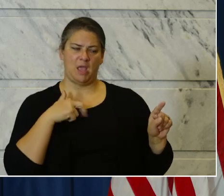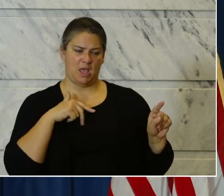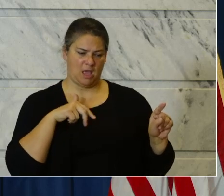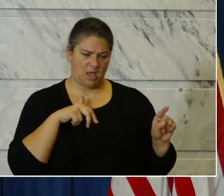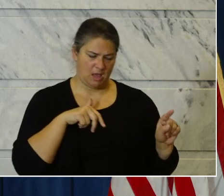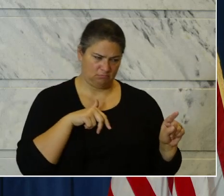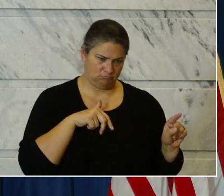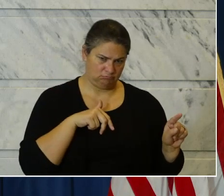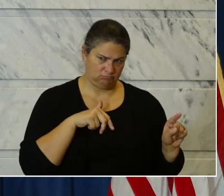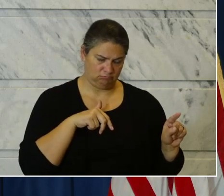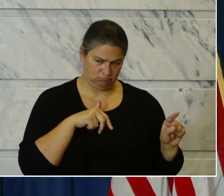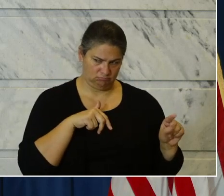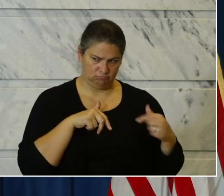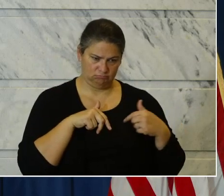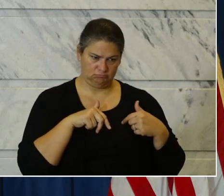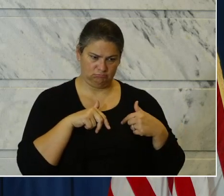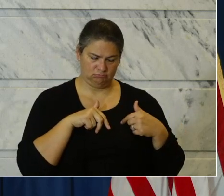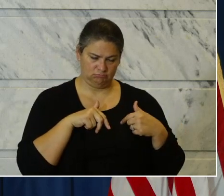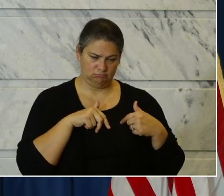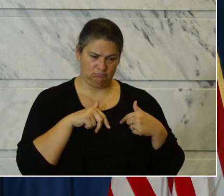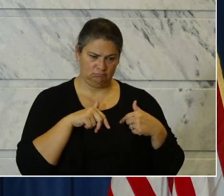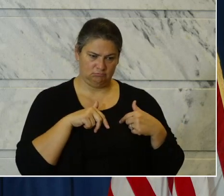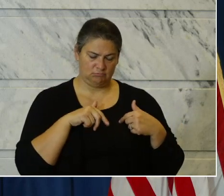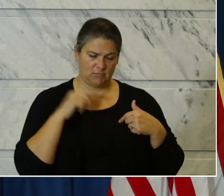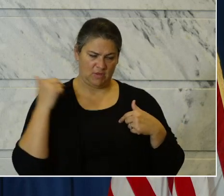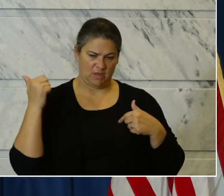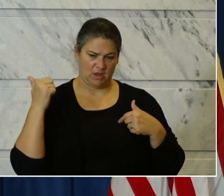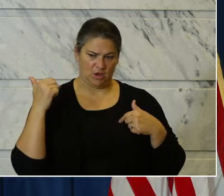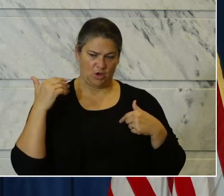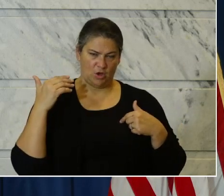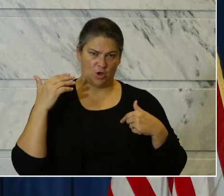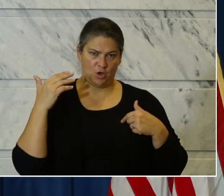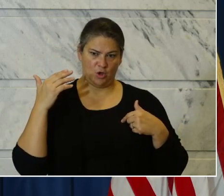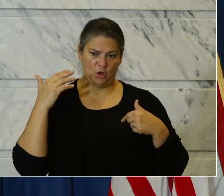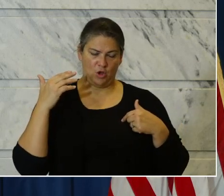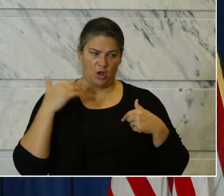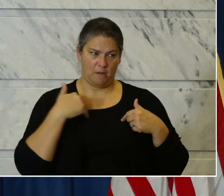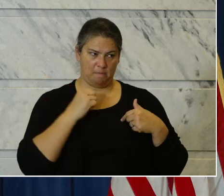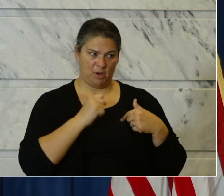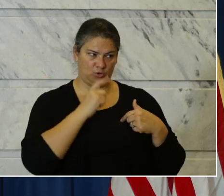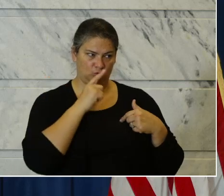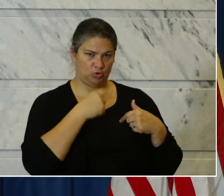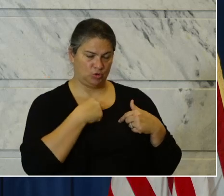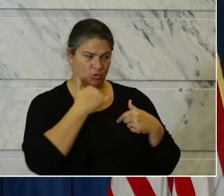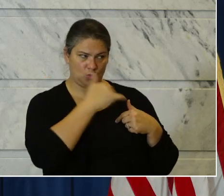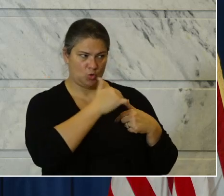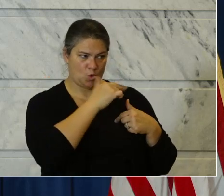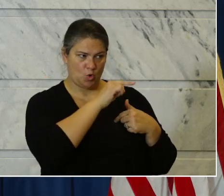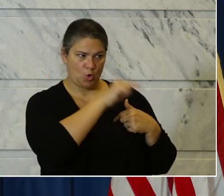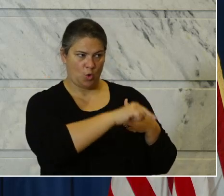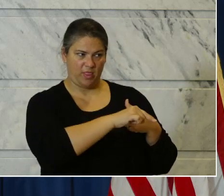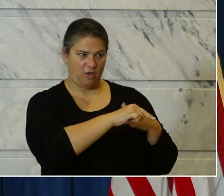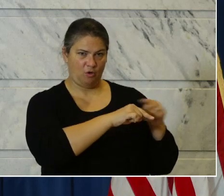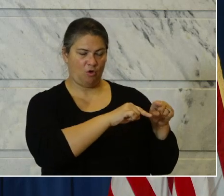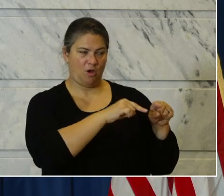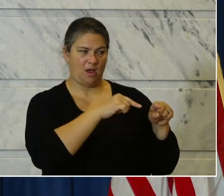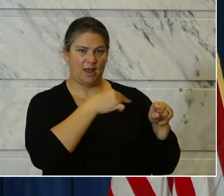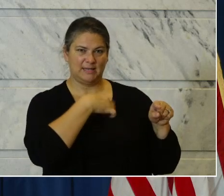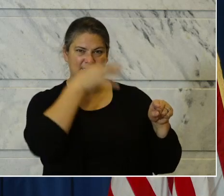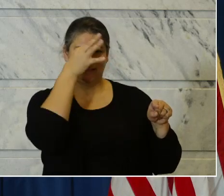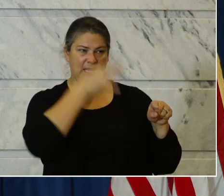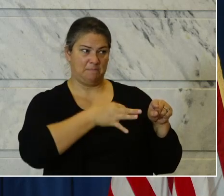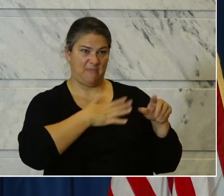and committing and even calling over to make sure that they would not be on the floor I walked in, and going to an entirely separate floor,